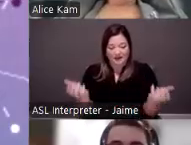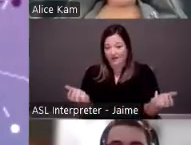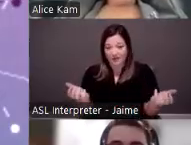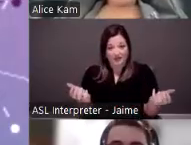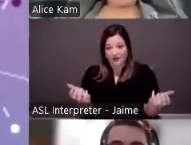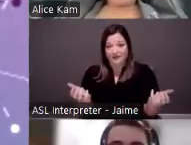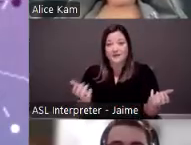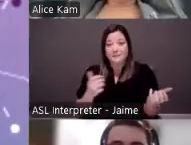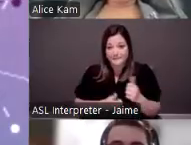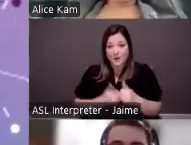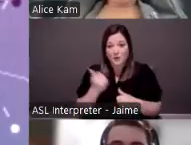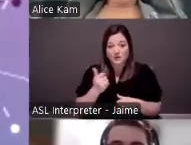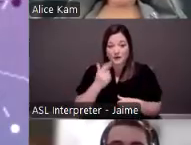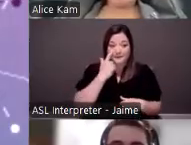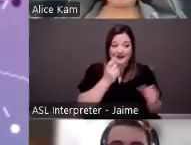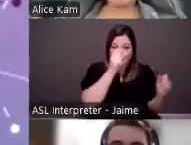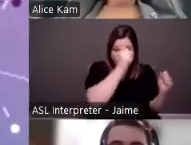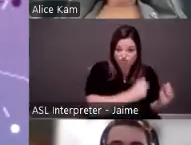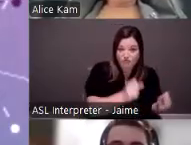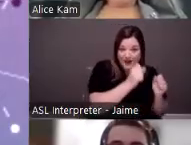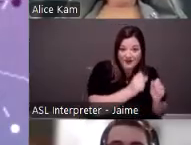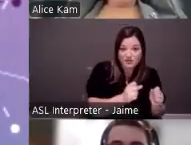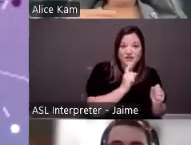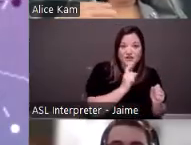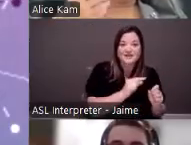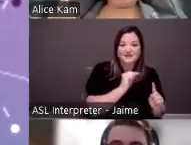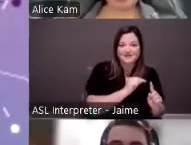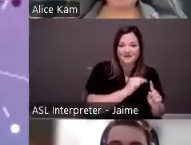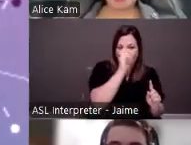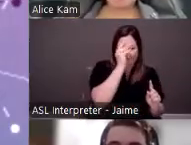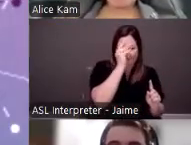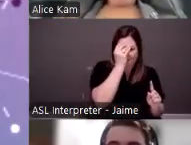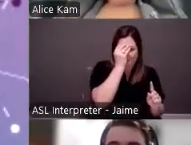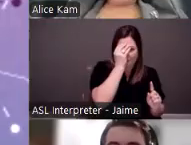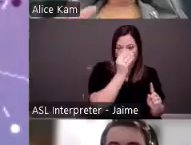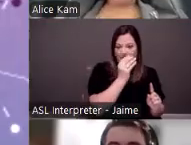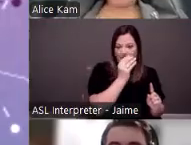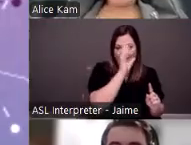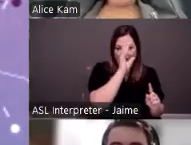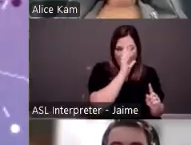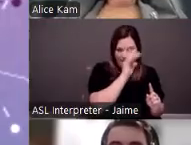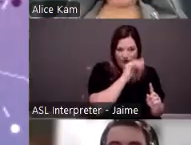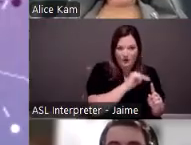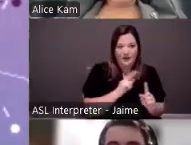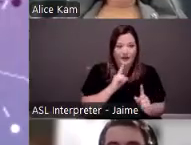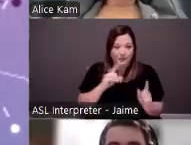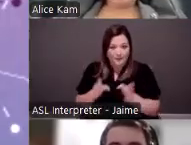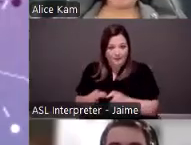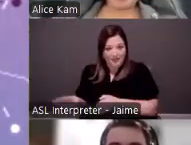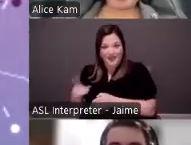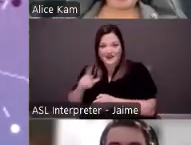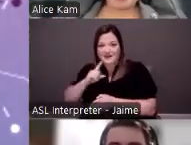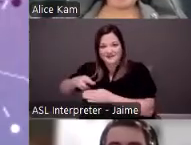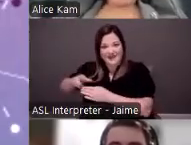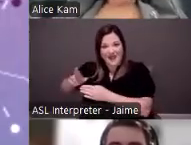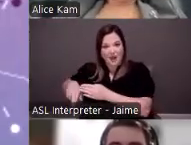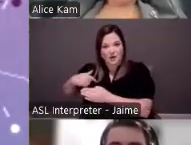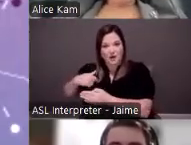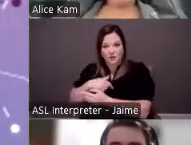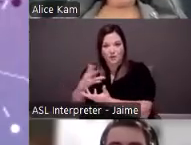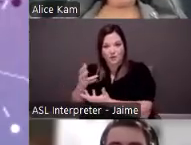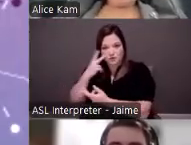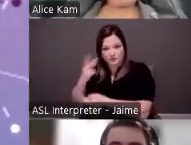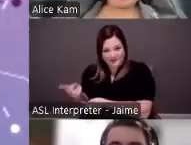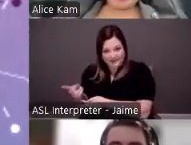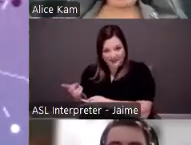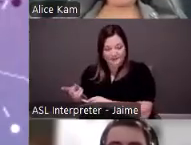because strategies is what the theories that we believe in. And plan is like what the outcome that we want to see. So the outcome